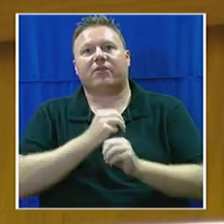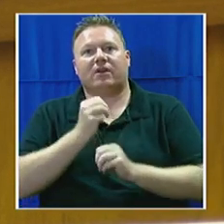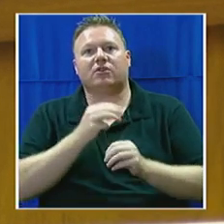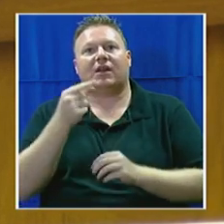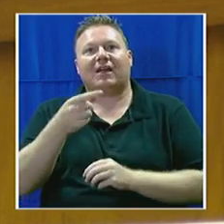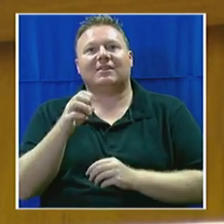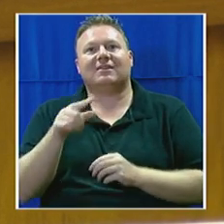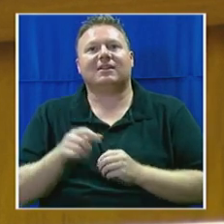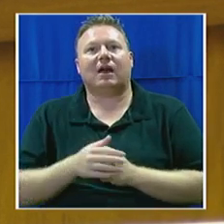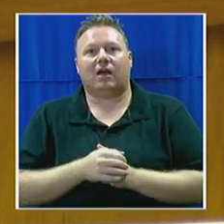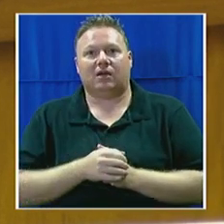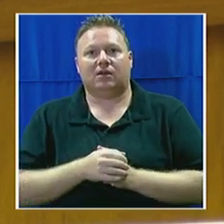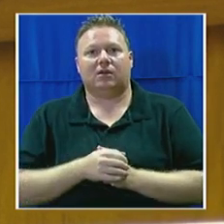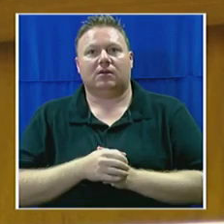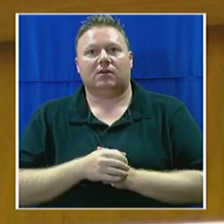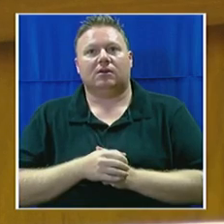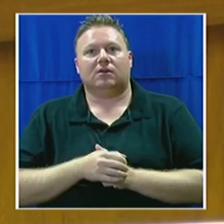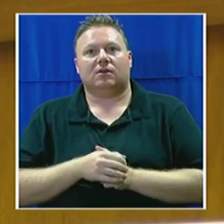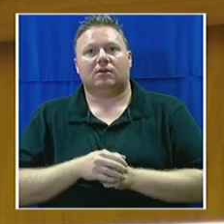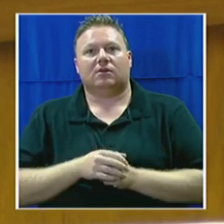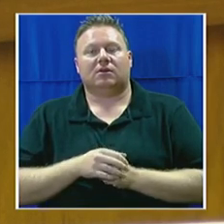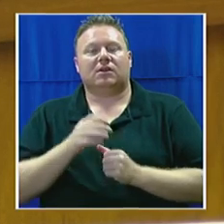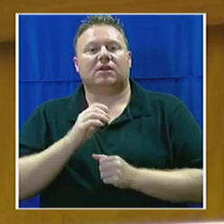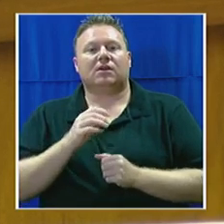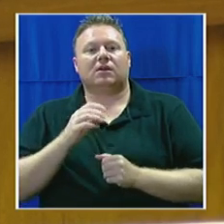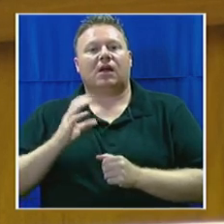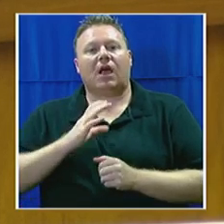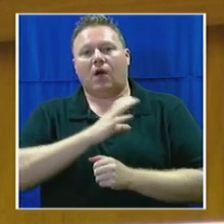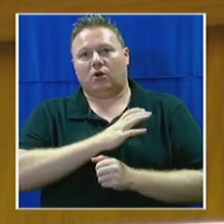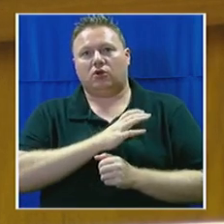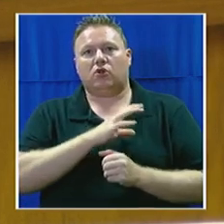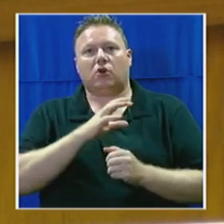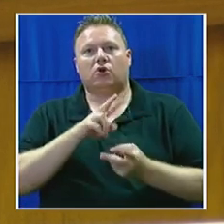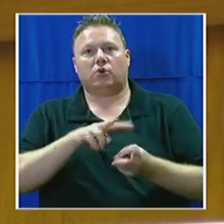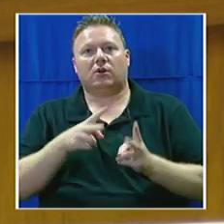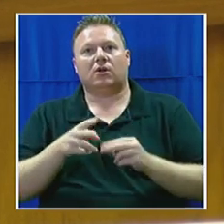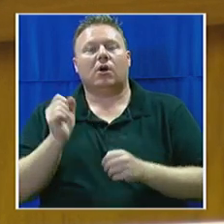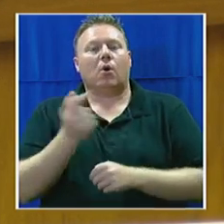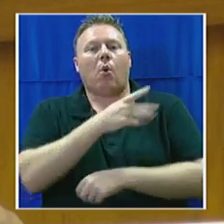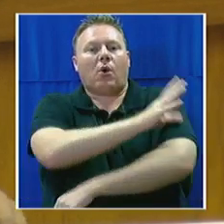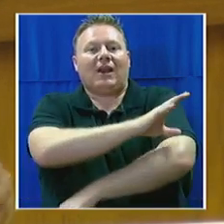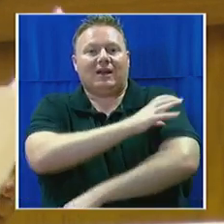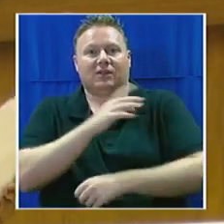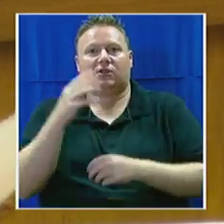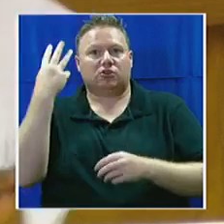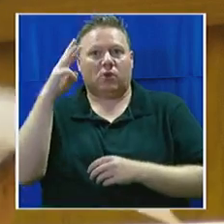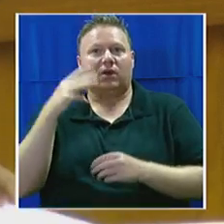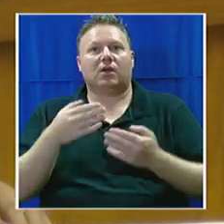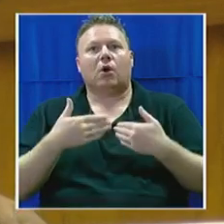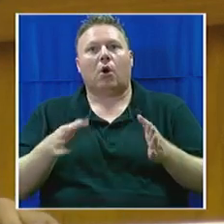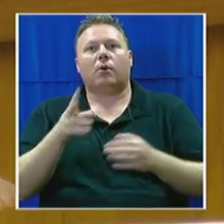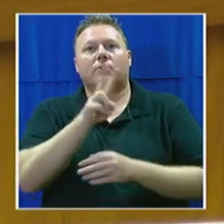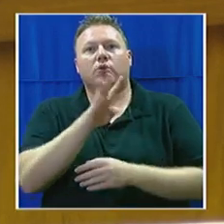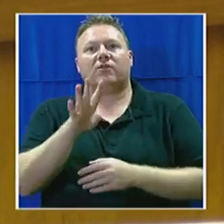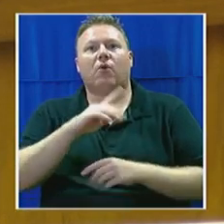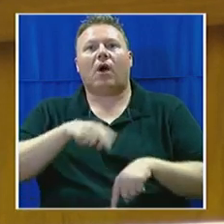Gezina. We're going to pass a council resolution to make sure that all clinics in Tshwane are open 24